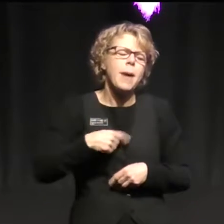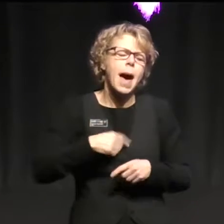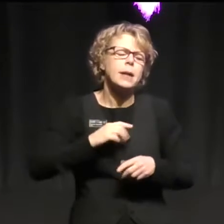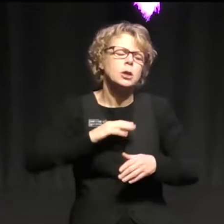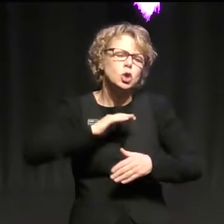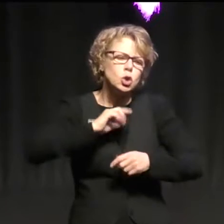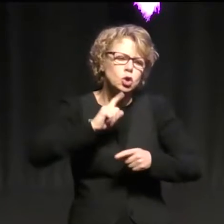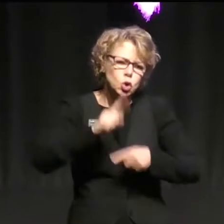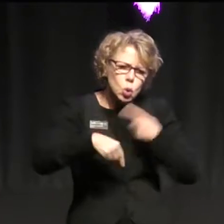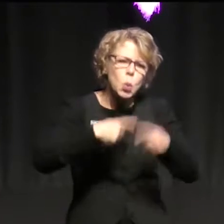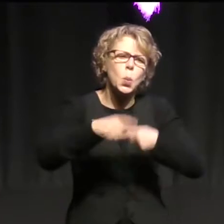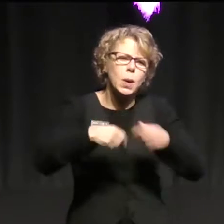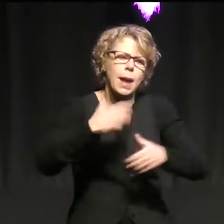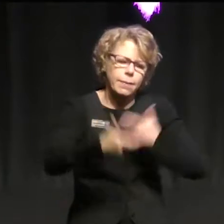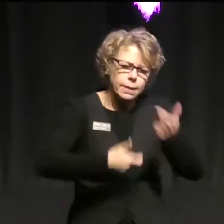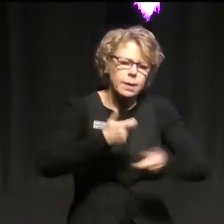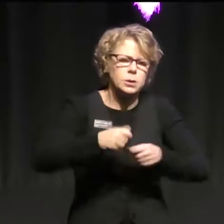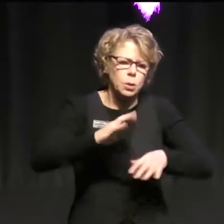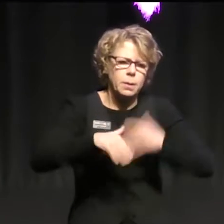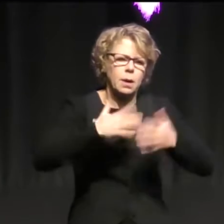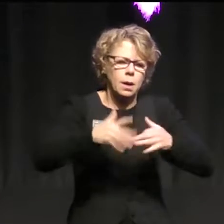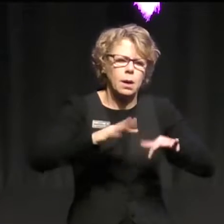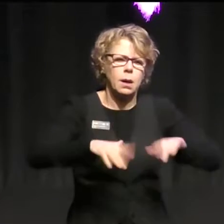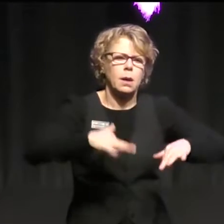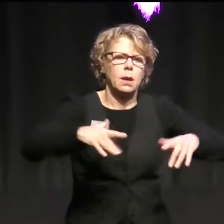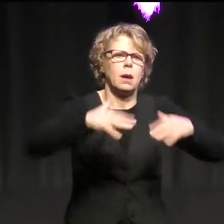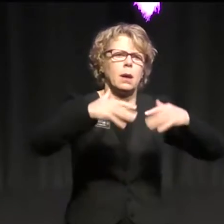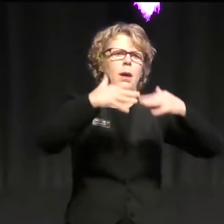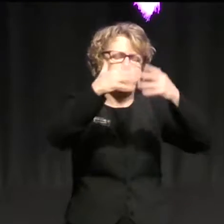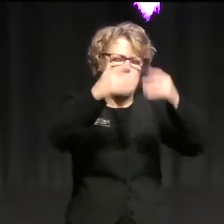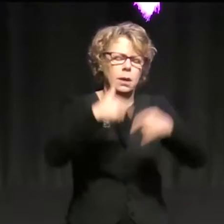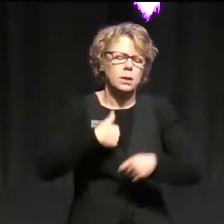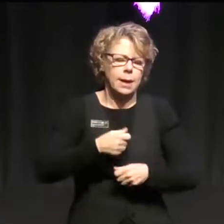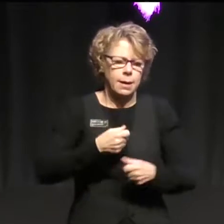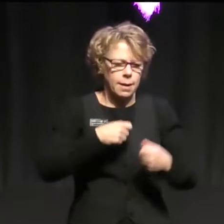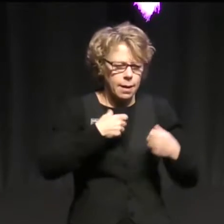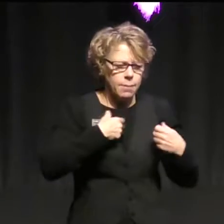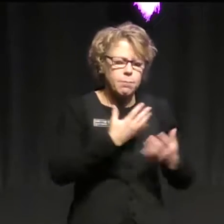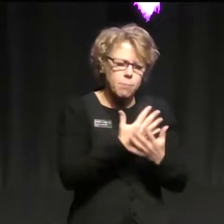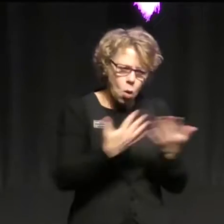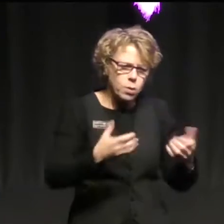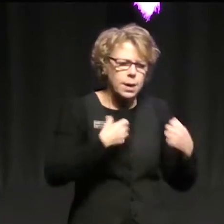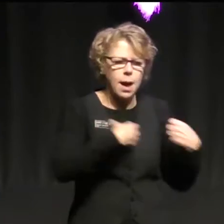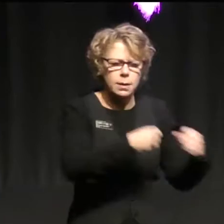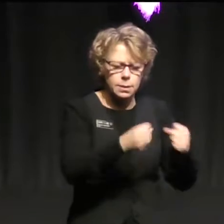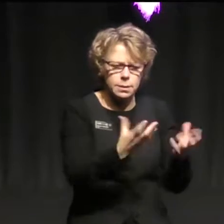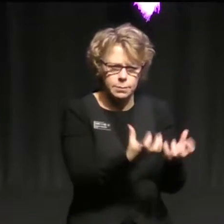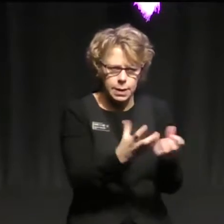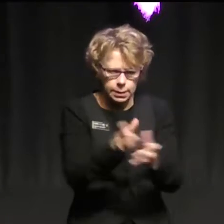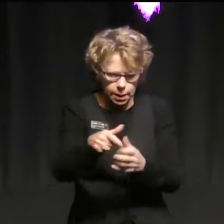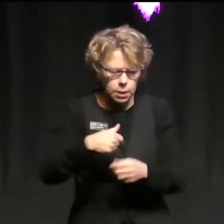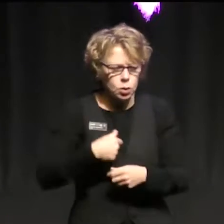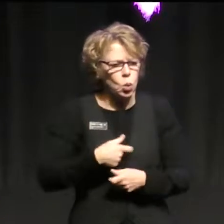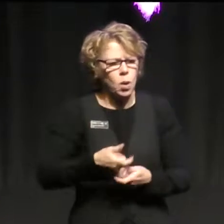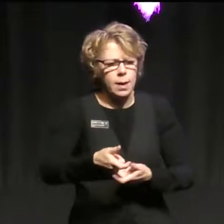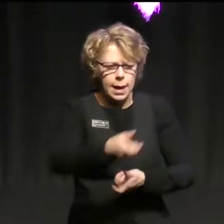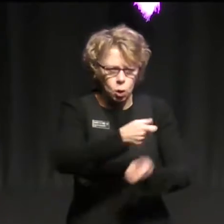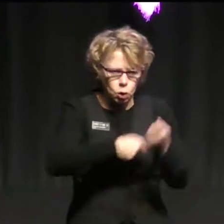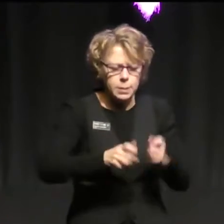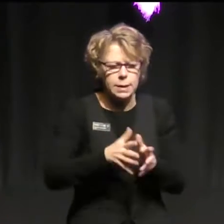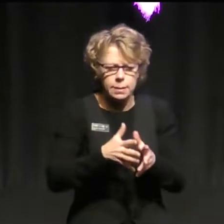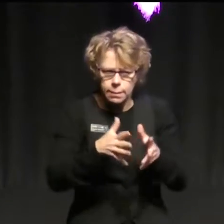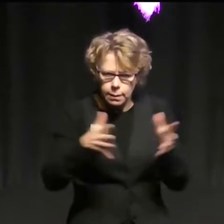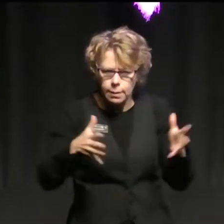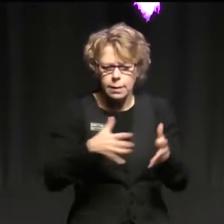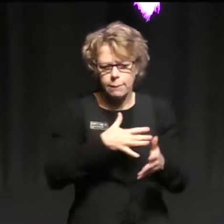wheels of the pyramid, the very active women workers, which keep the economy so vibrant of our country,